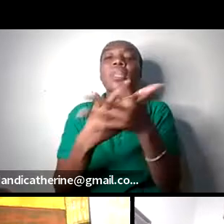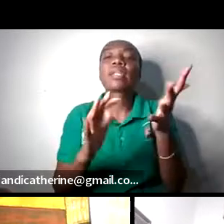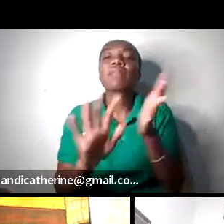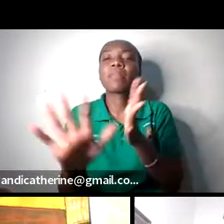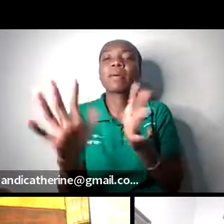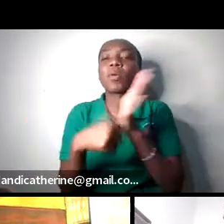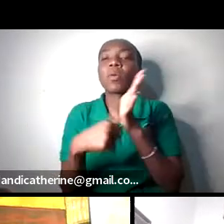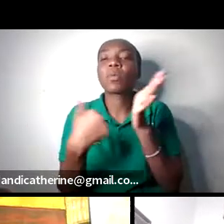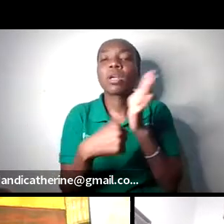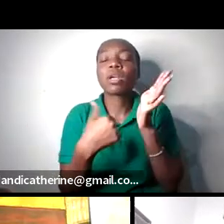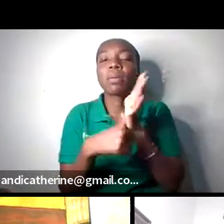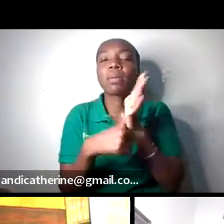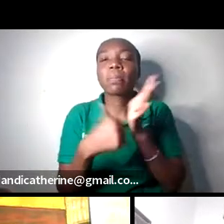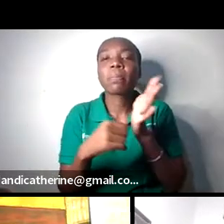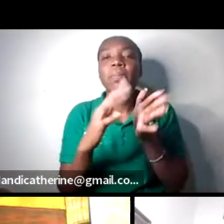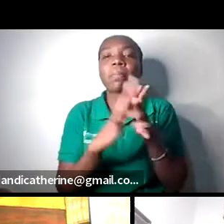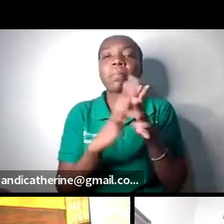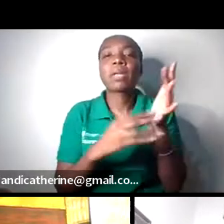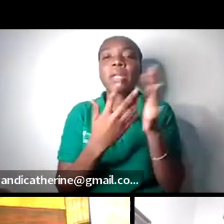You're buffering.